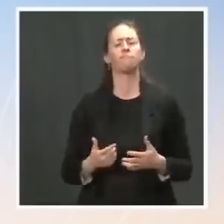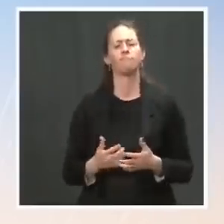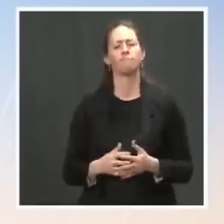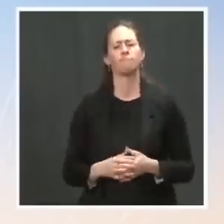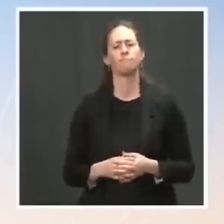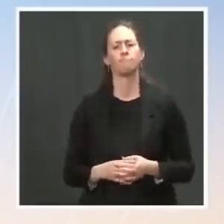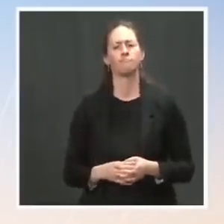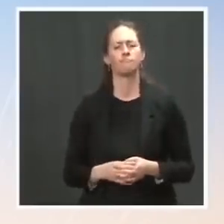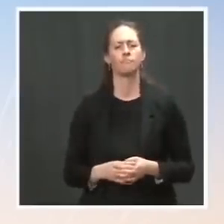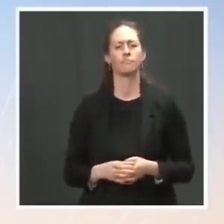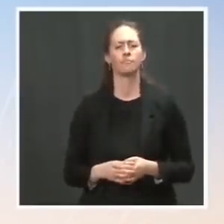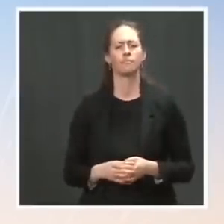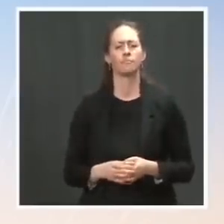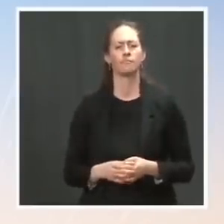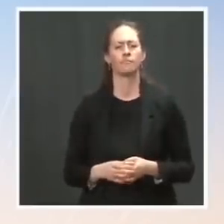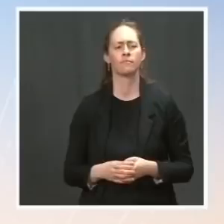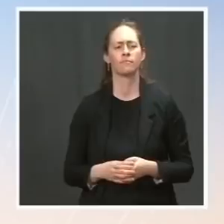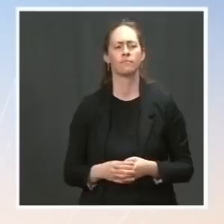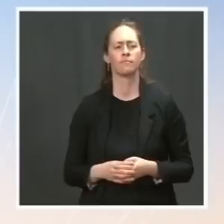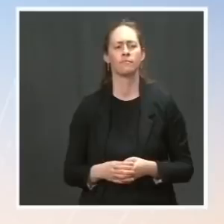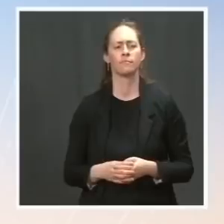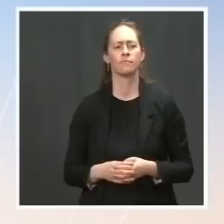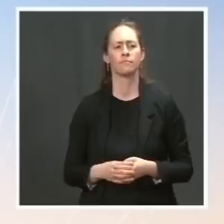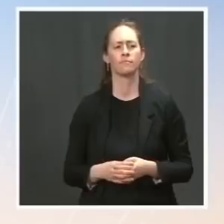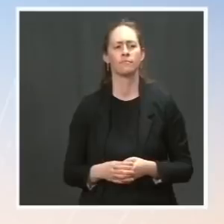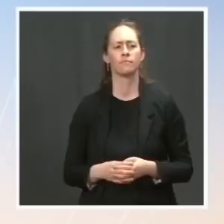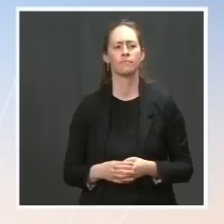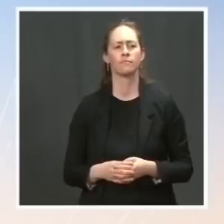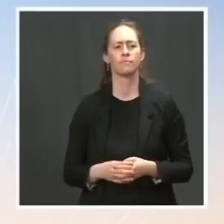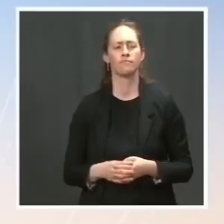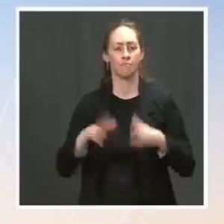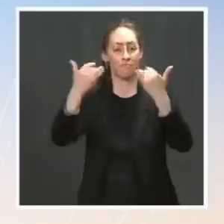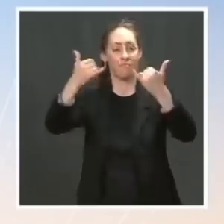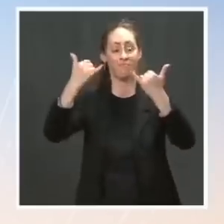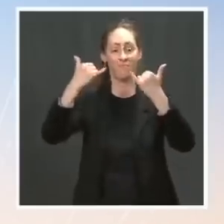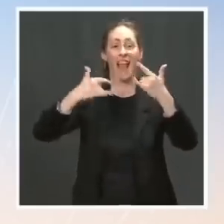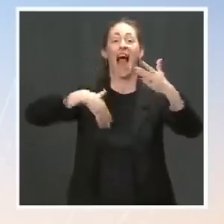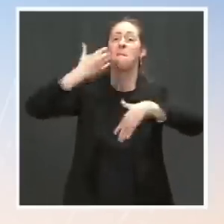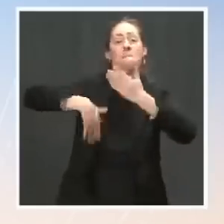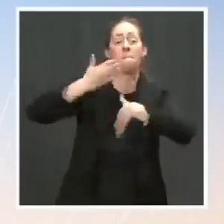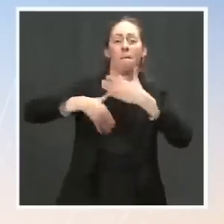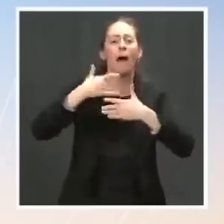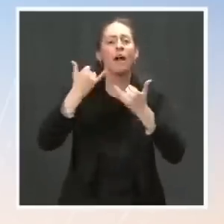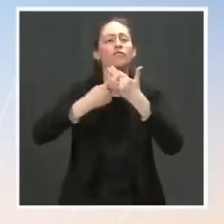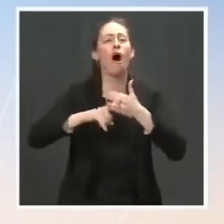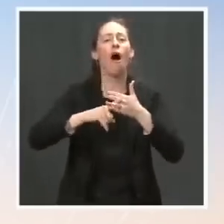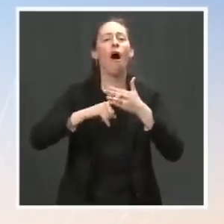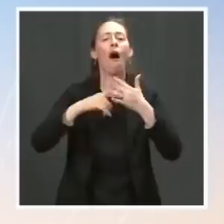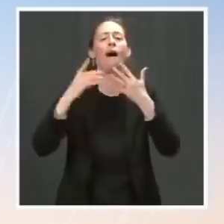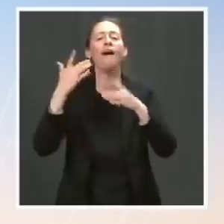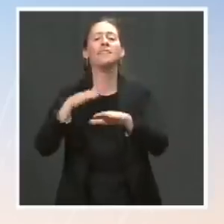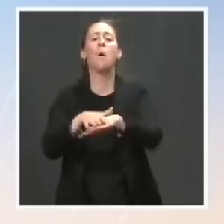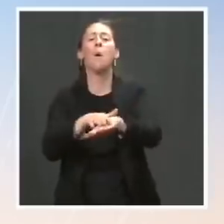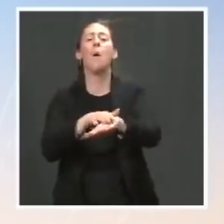blip from J&J coming out of circulation, if it's hitting a wall with, we're now moving towards folks who might be more